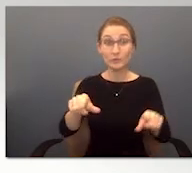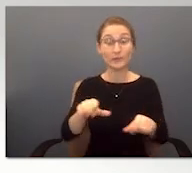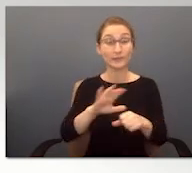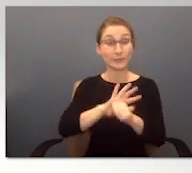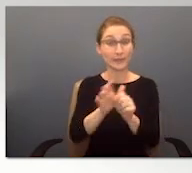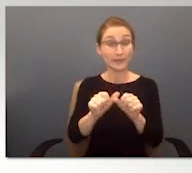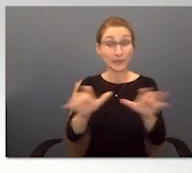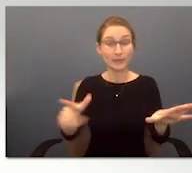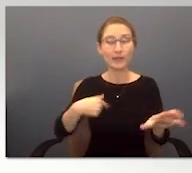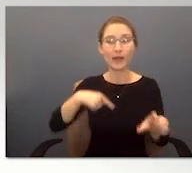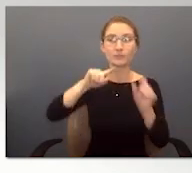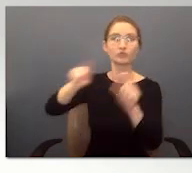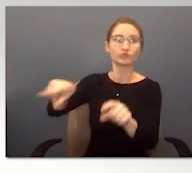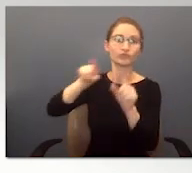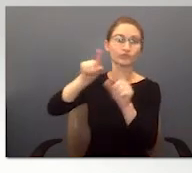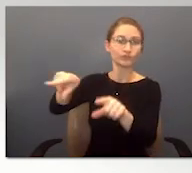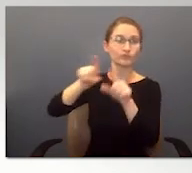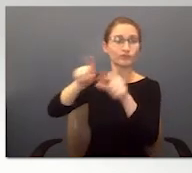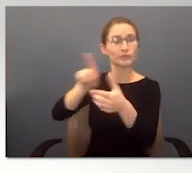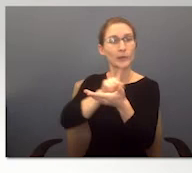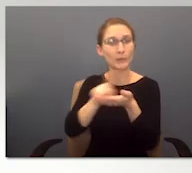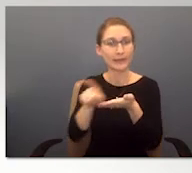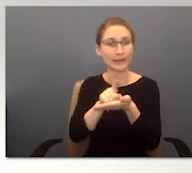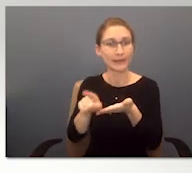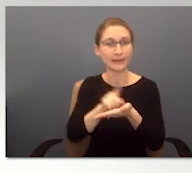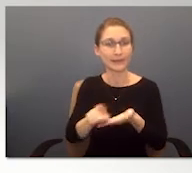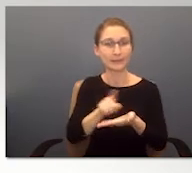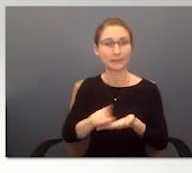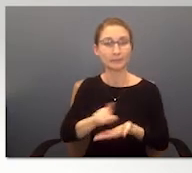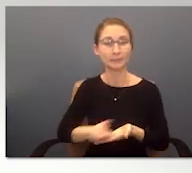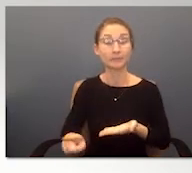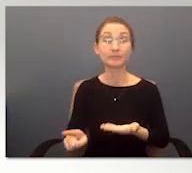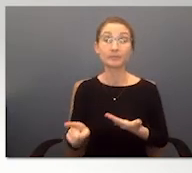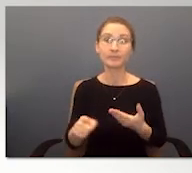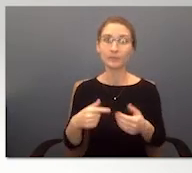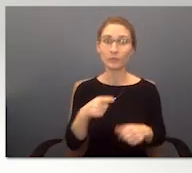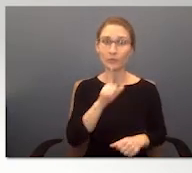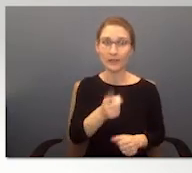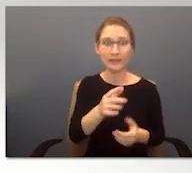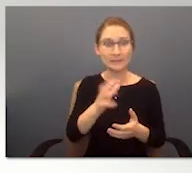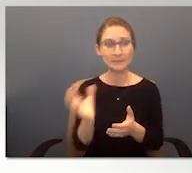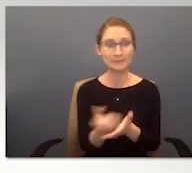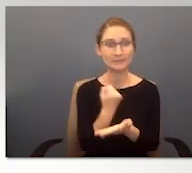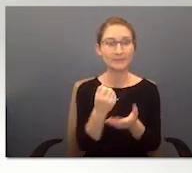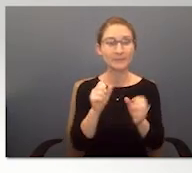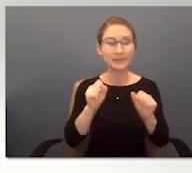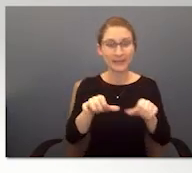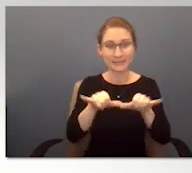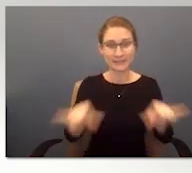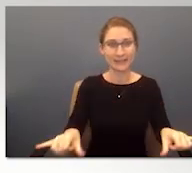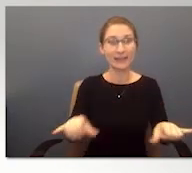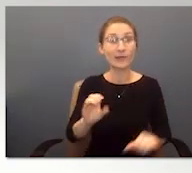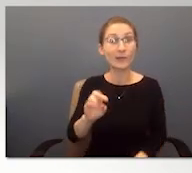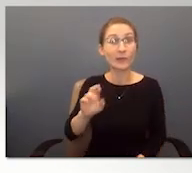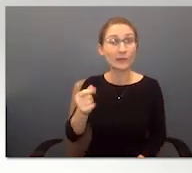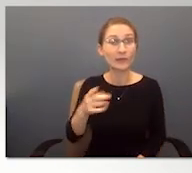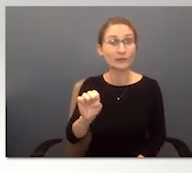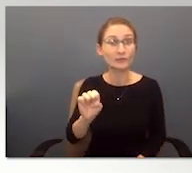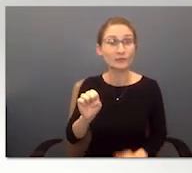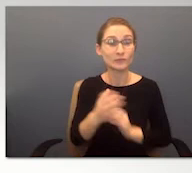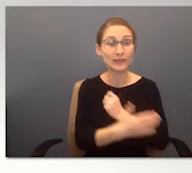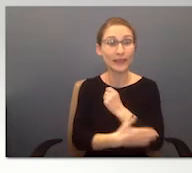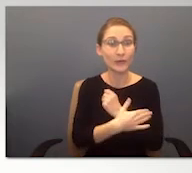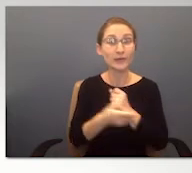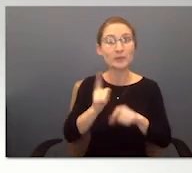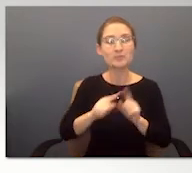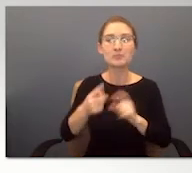there weekly. I have the advantage of being able to be in Orange County several days a week, and then I'm up in Tallahassee